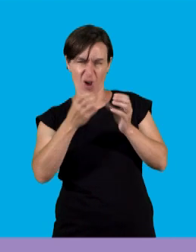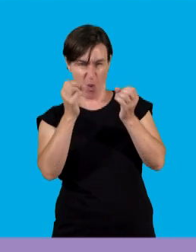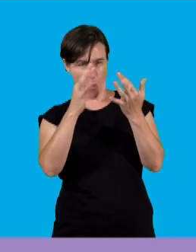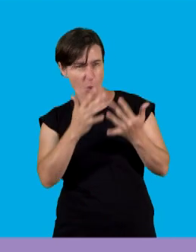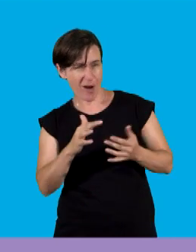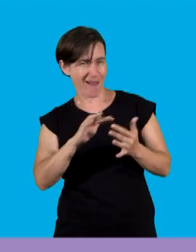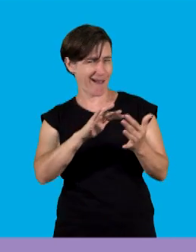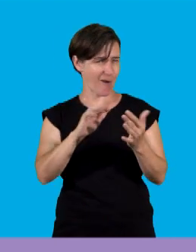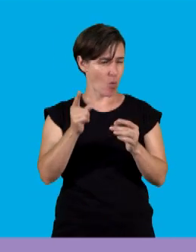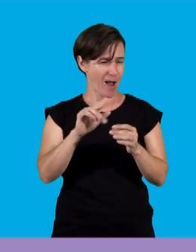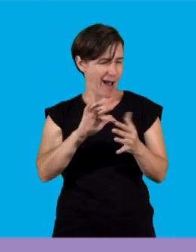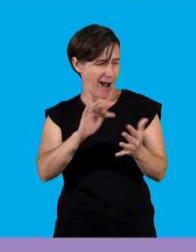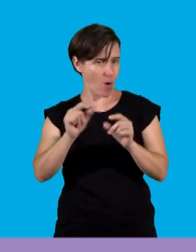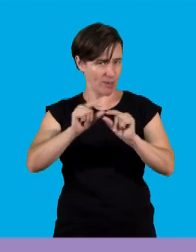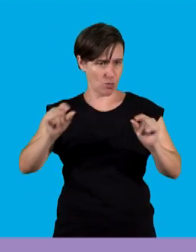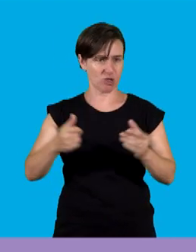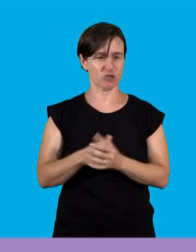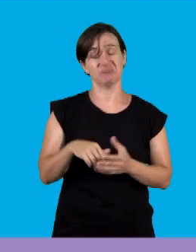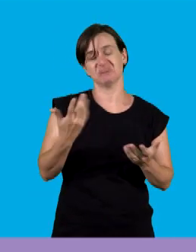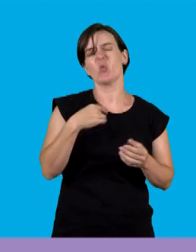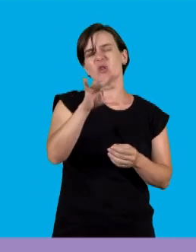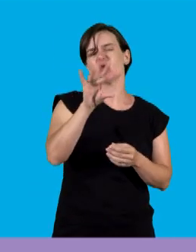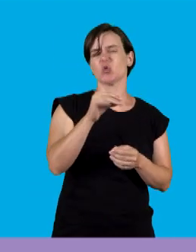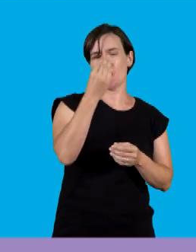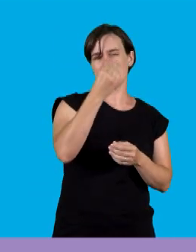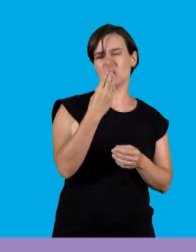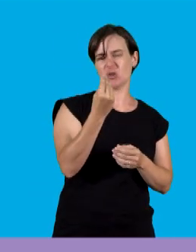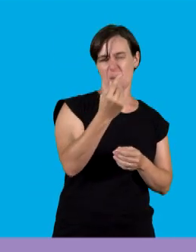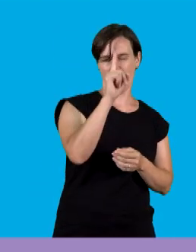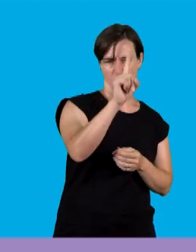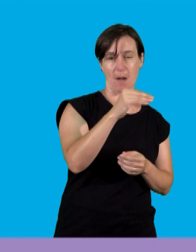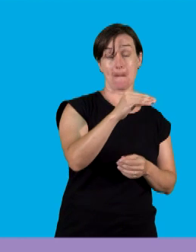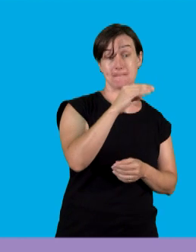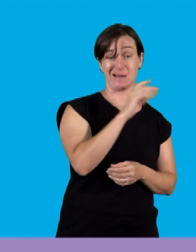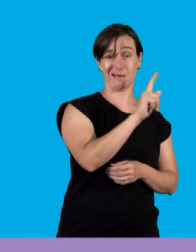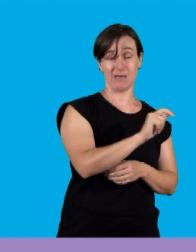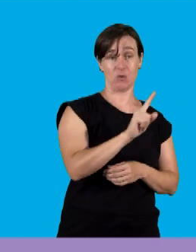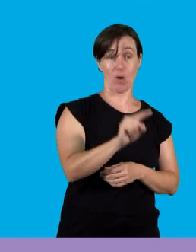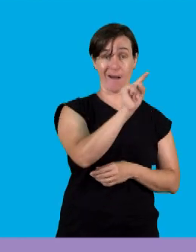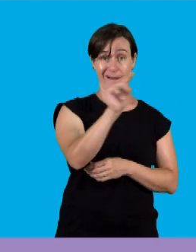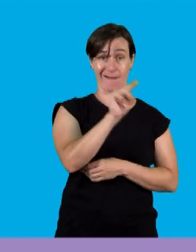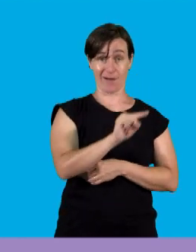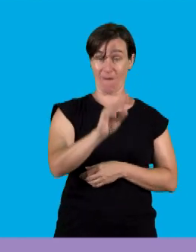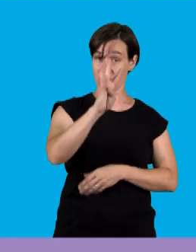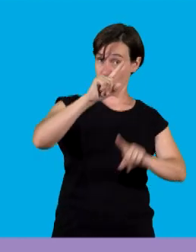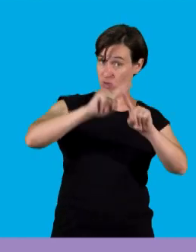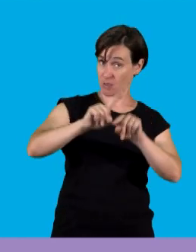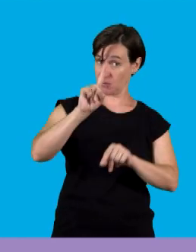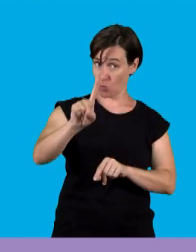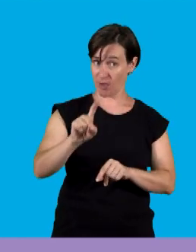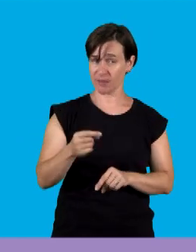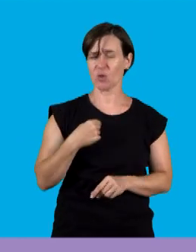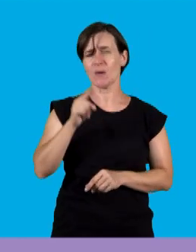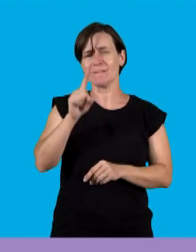constant value. So we are going to say 4 multiplied by 1 because we are working with the first term, and we need to